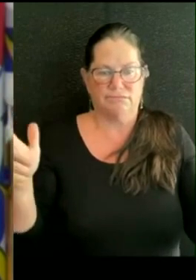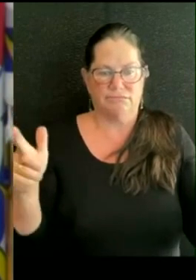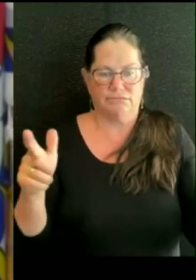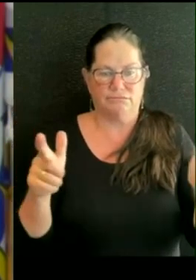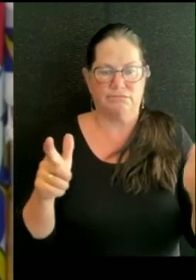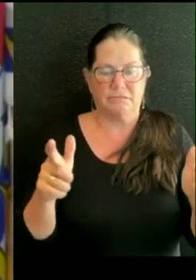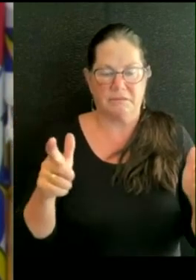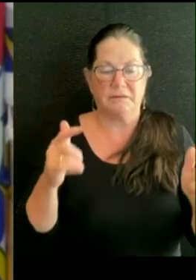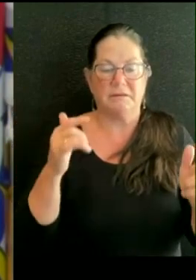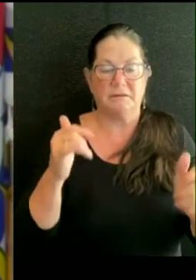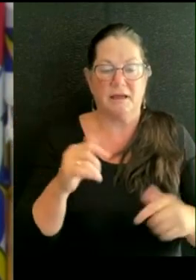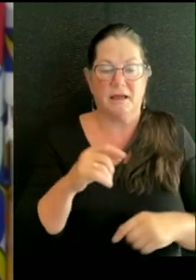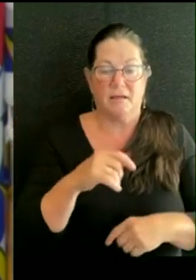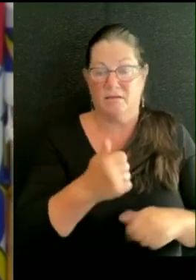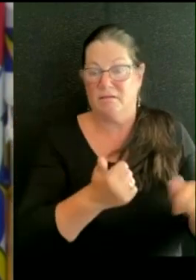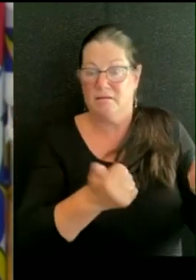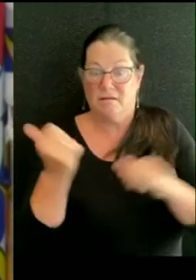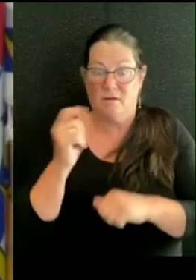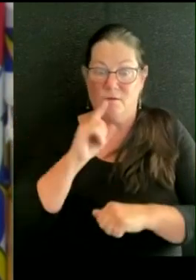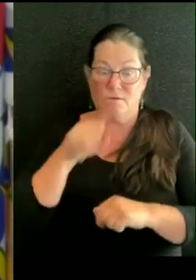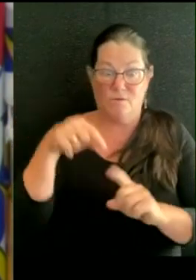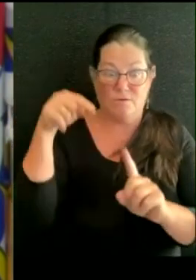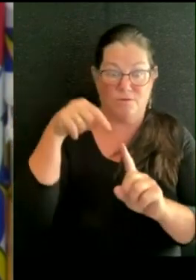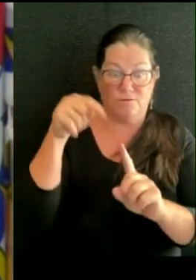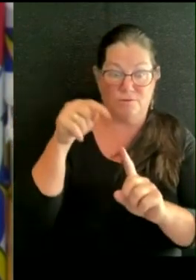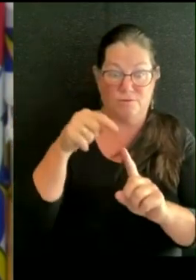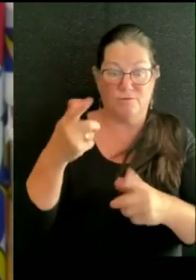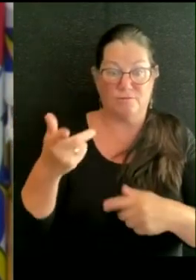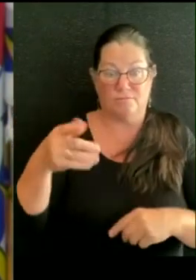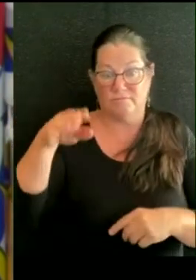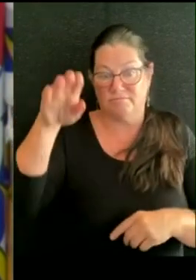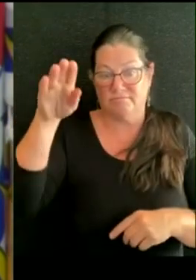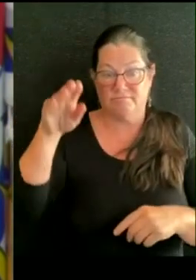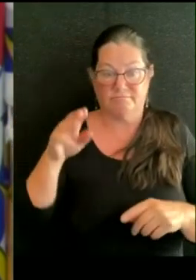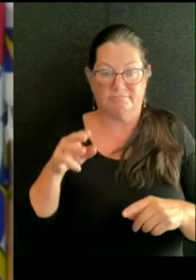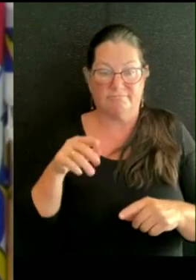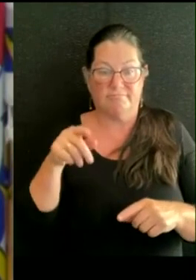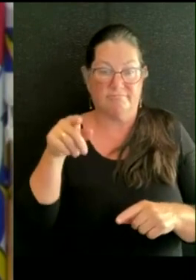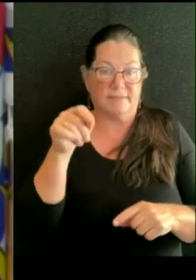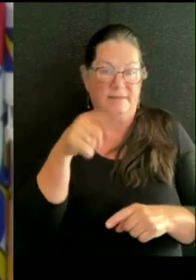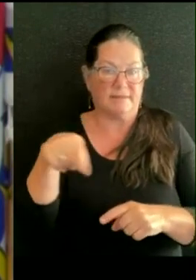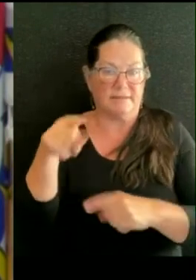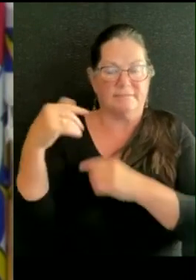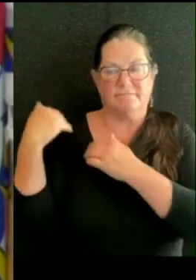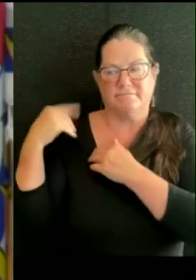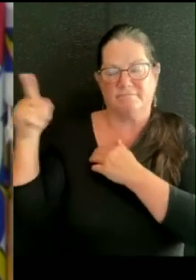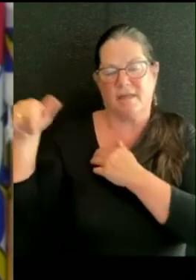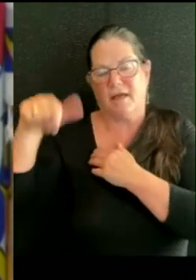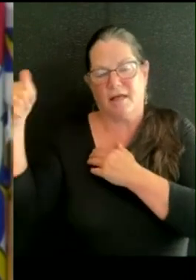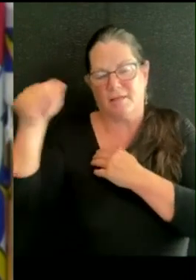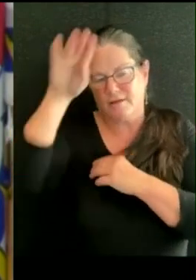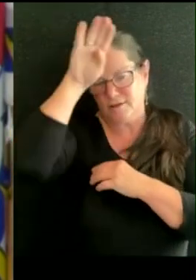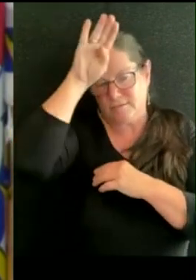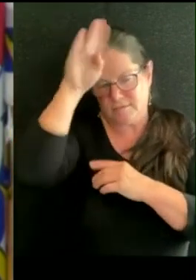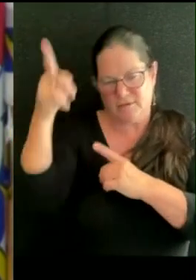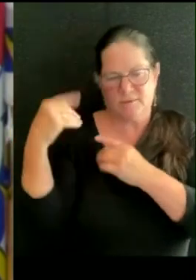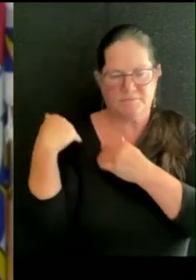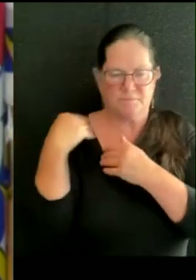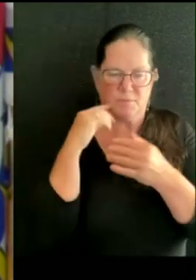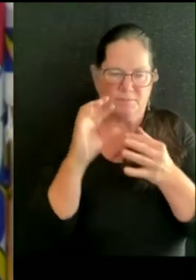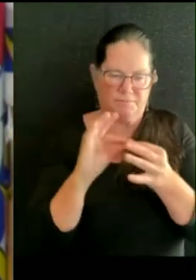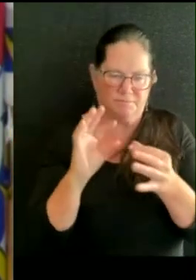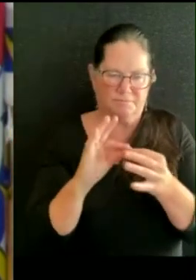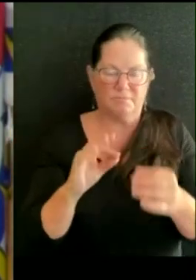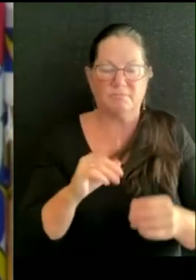and further recommendations given this morning. Our priority continues to be responder